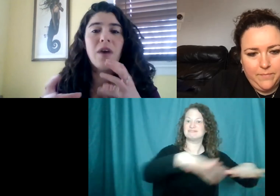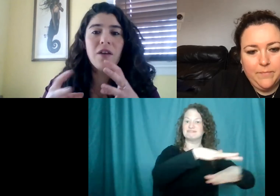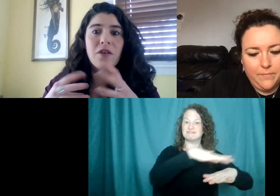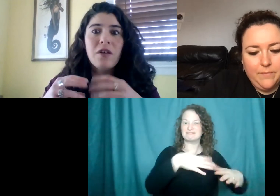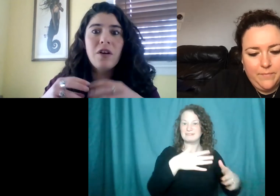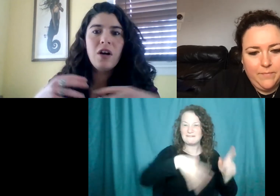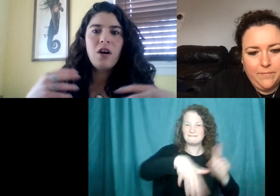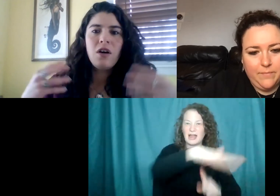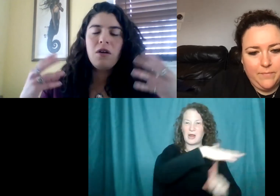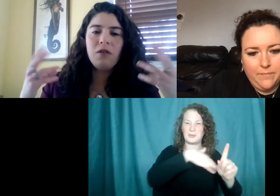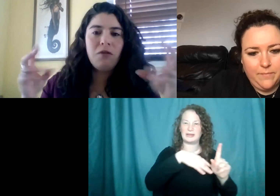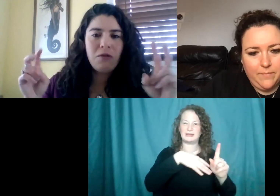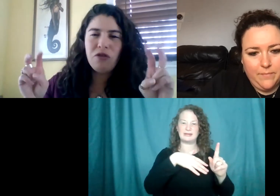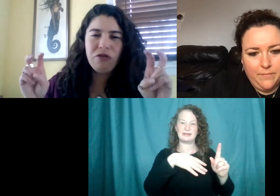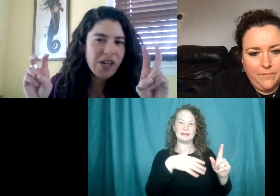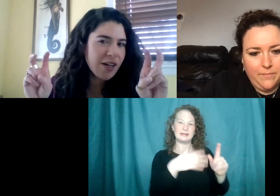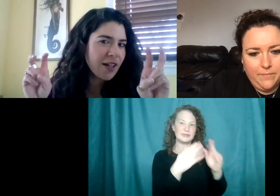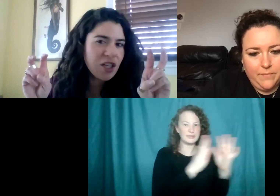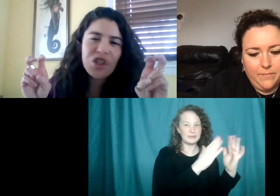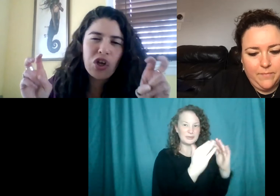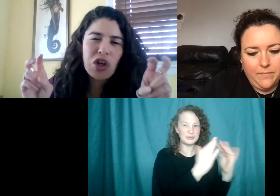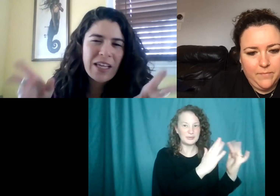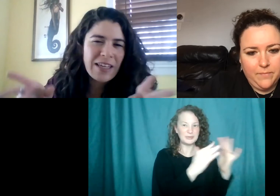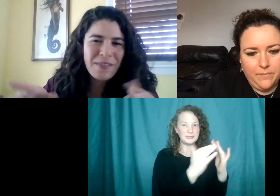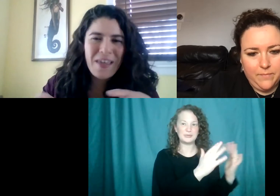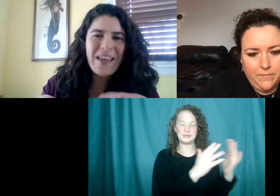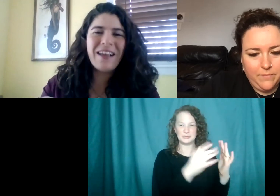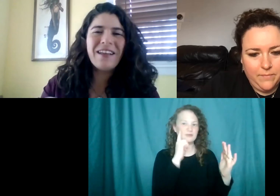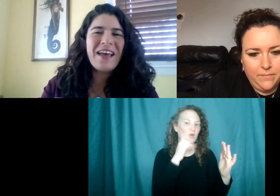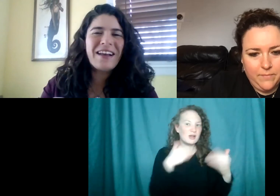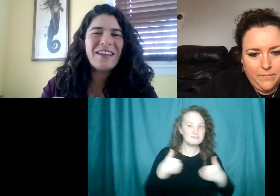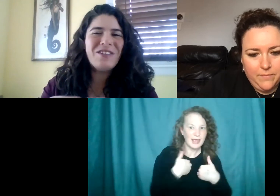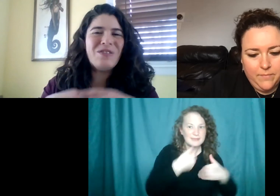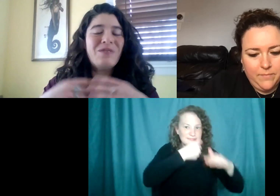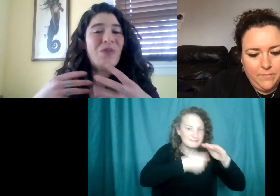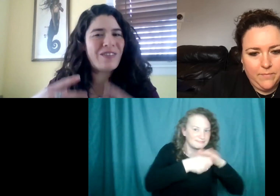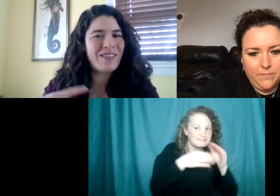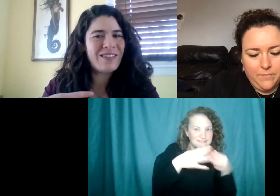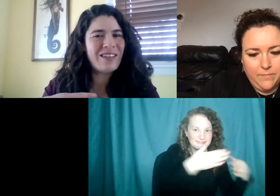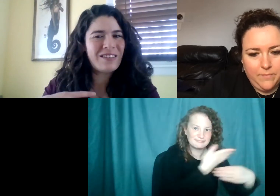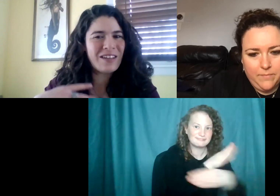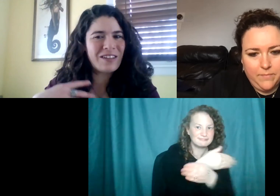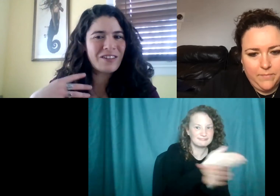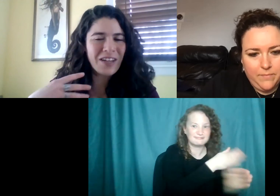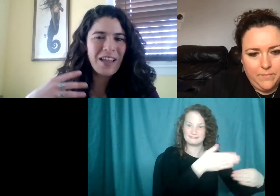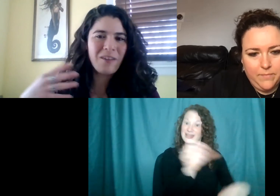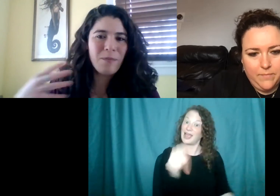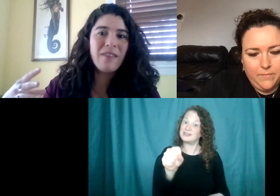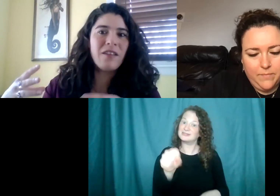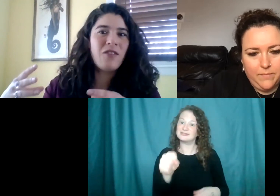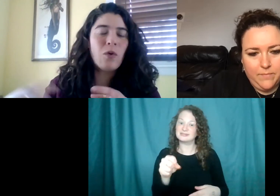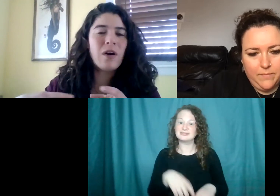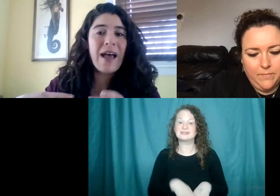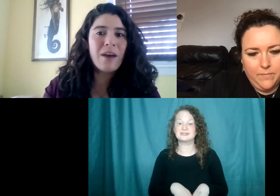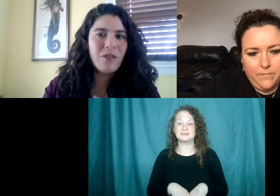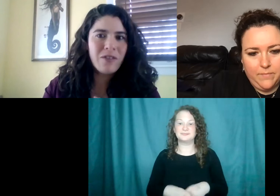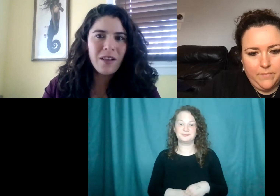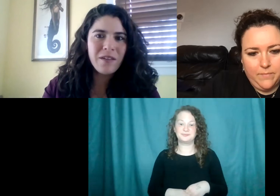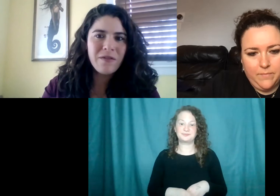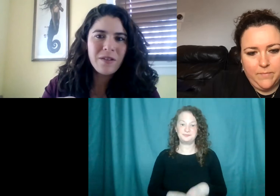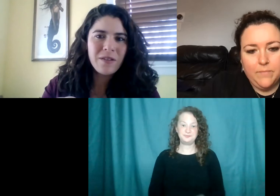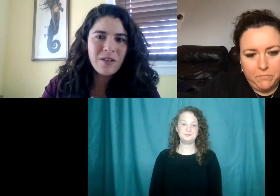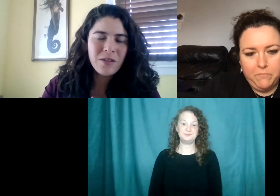some other greenish looking thing that can do some photosynthesis and create spaces for